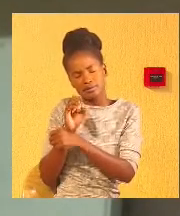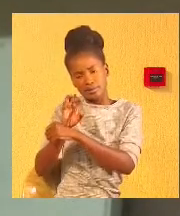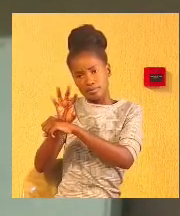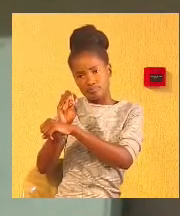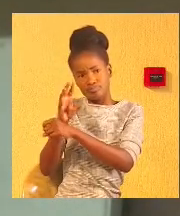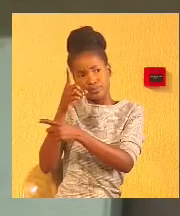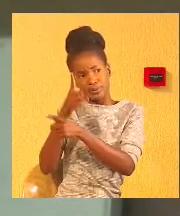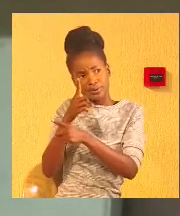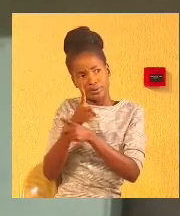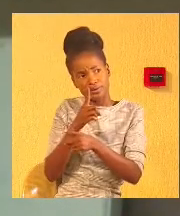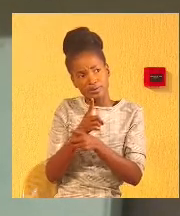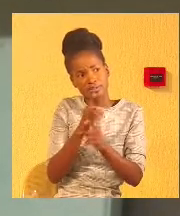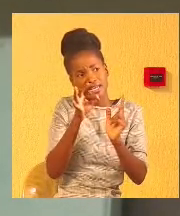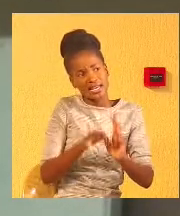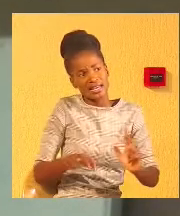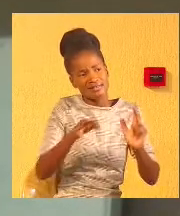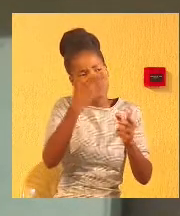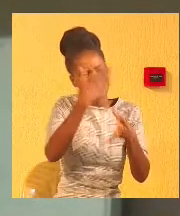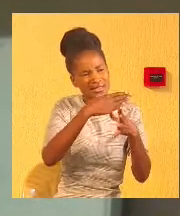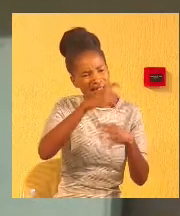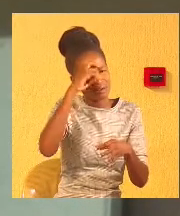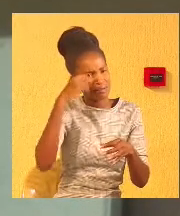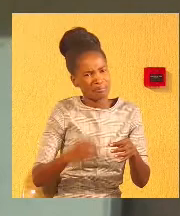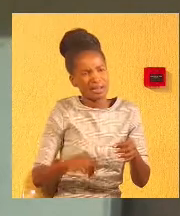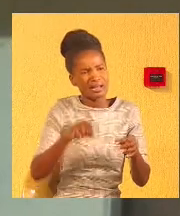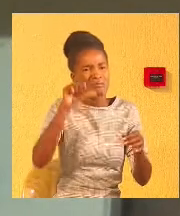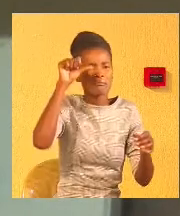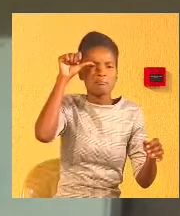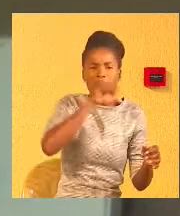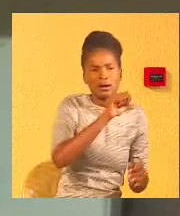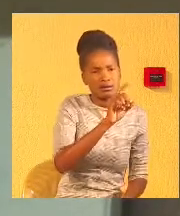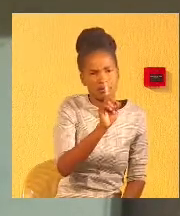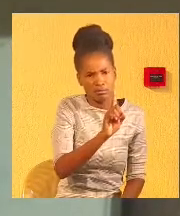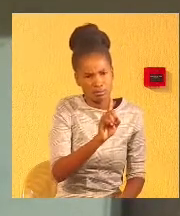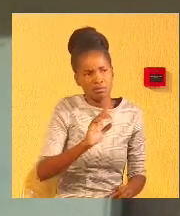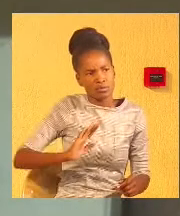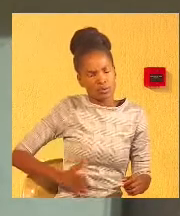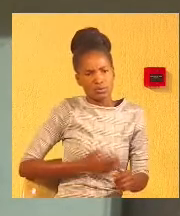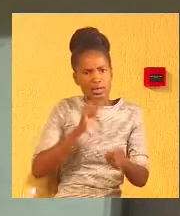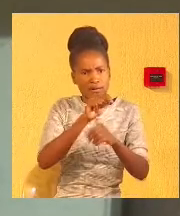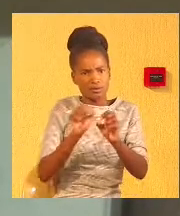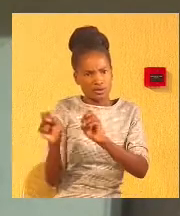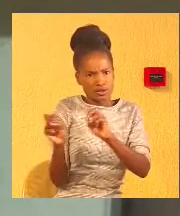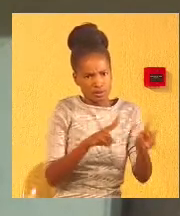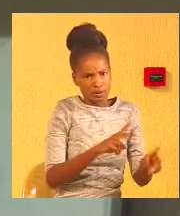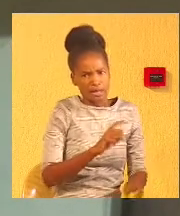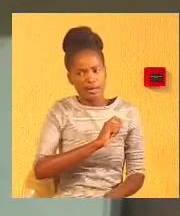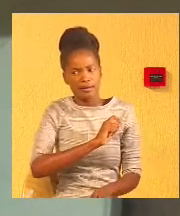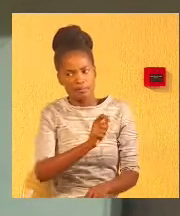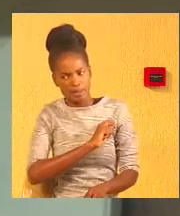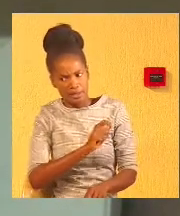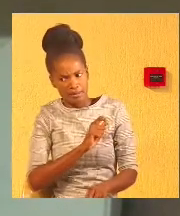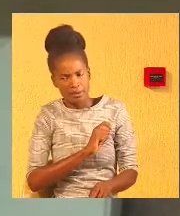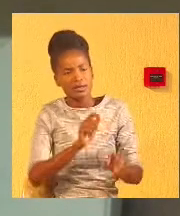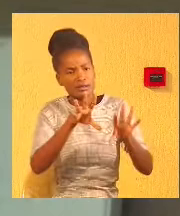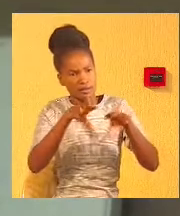produce we must see to it that this produce end up in ShopRite shelves or Pick and Pay or whatever the case may be. I